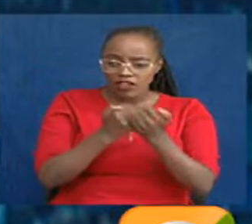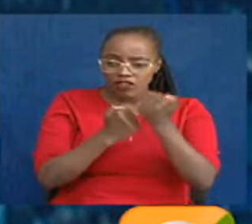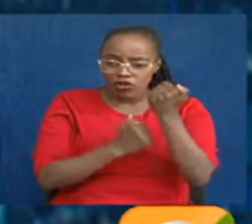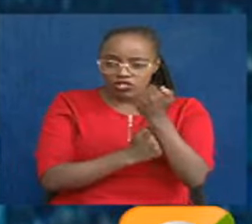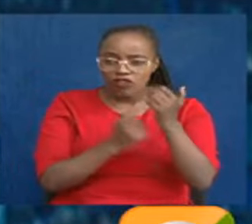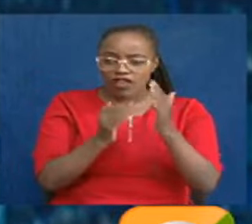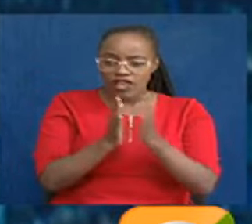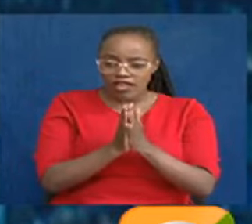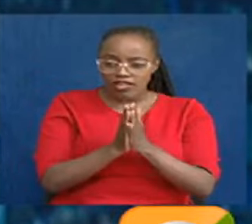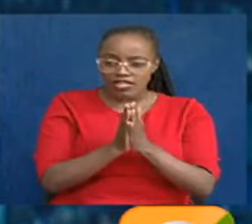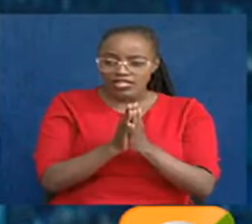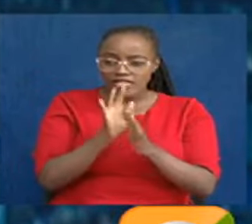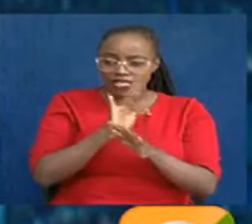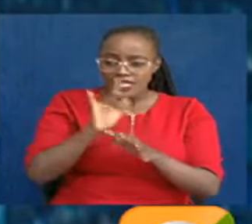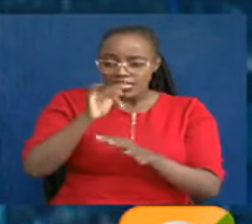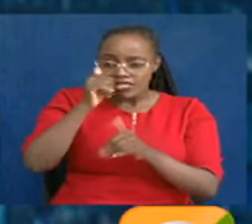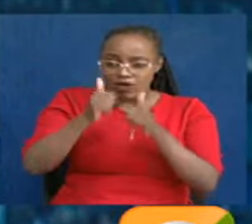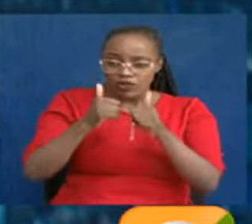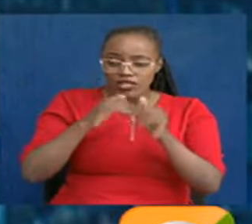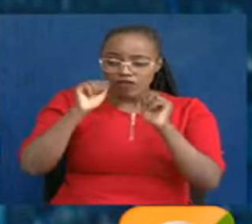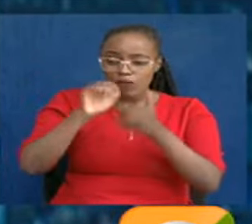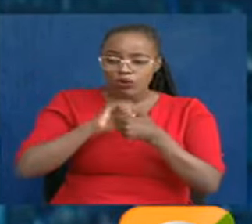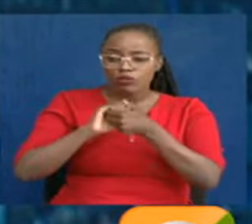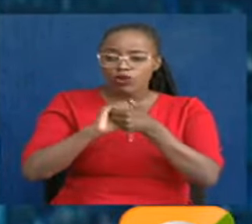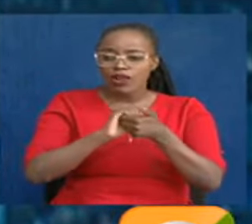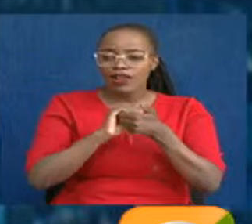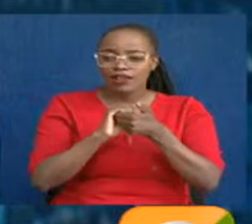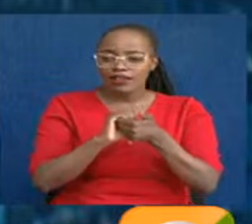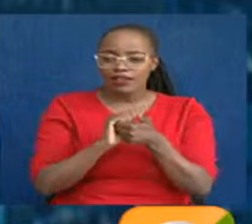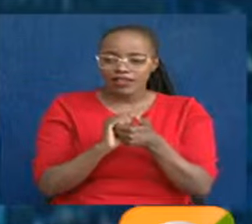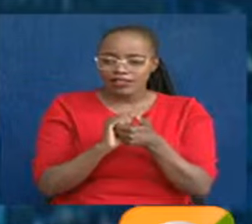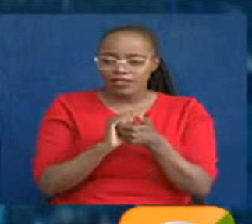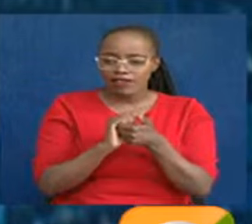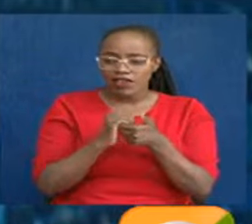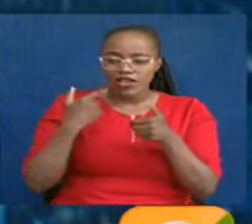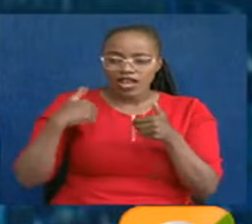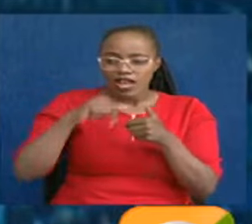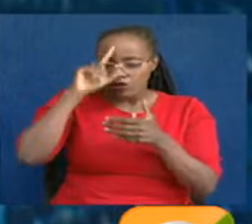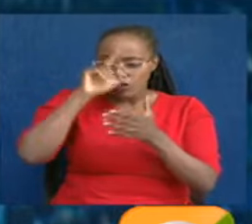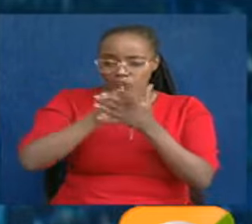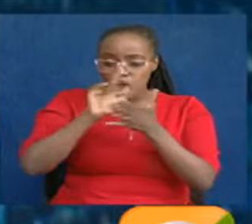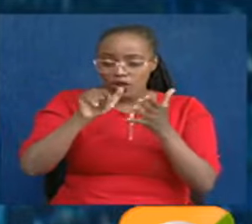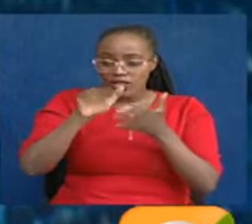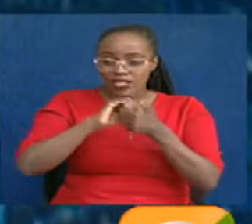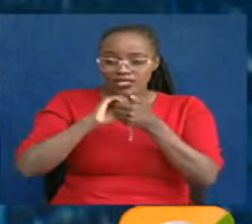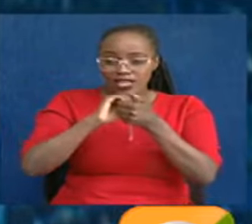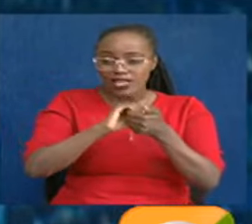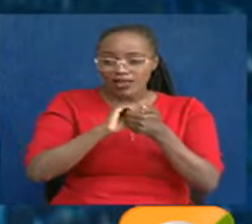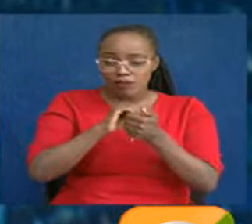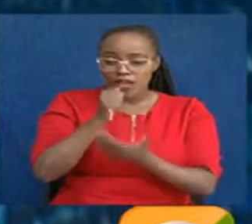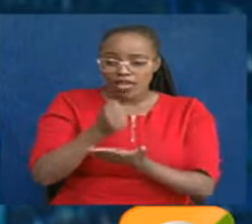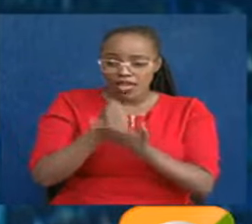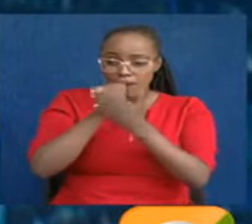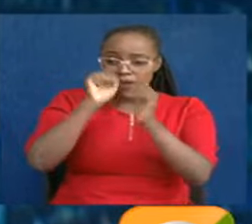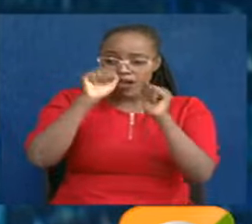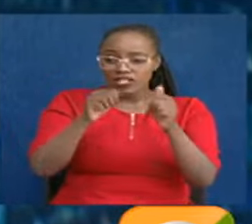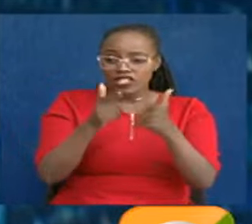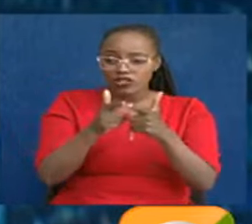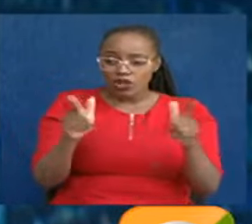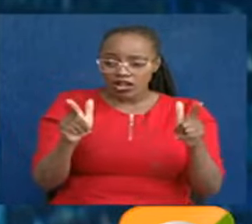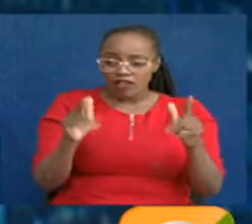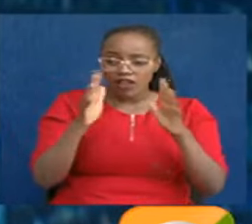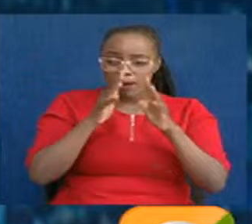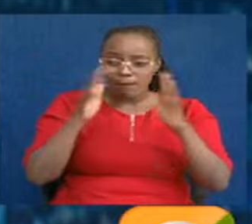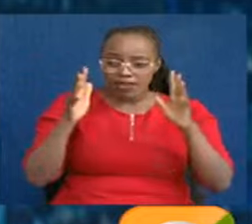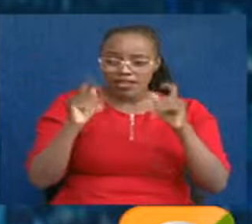they had sessions to engage. And we believe that engagement will enable them to allow Malaysian